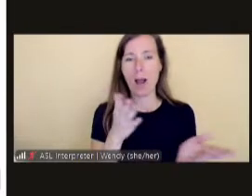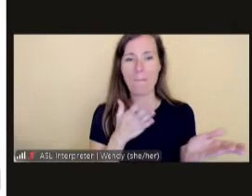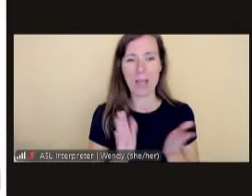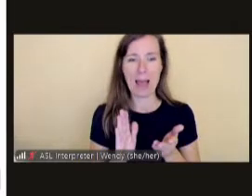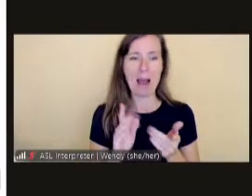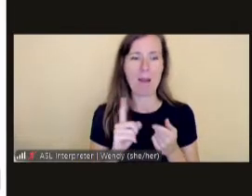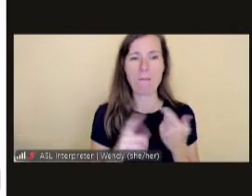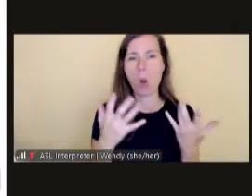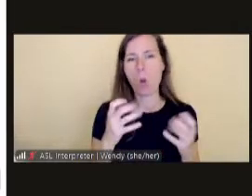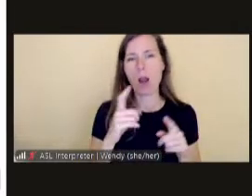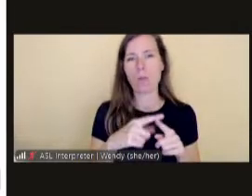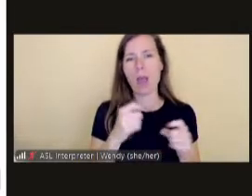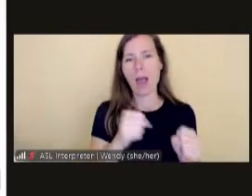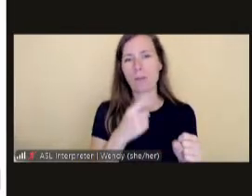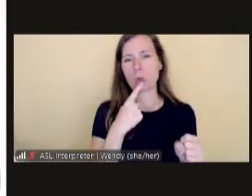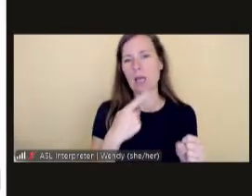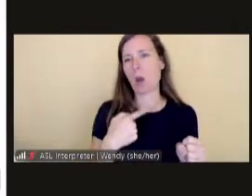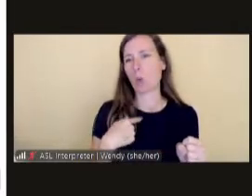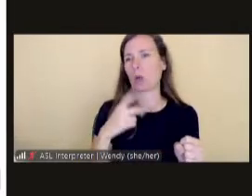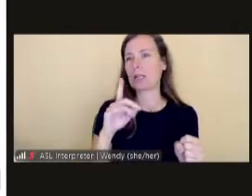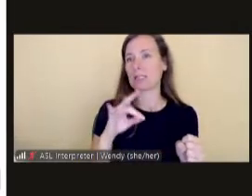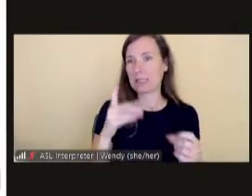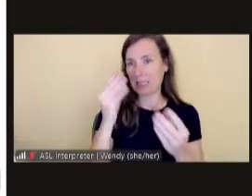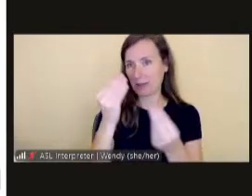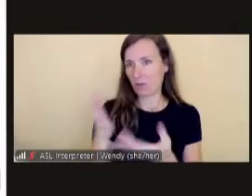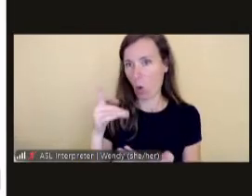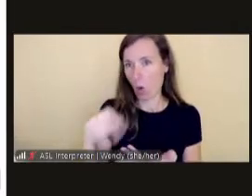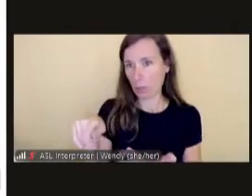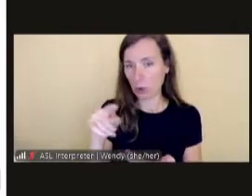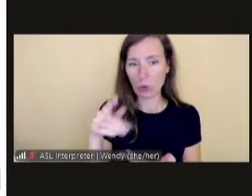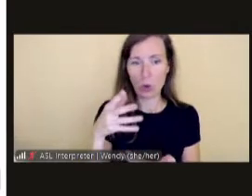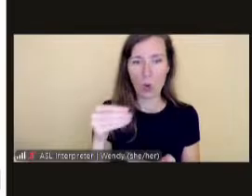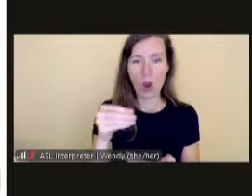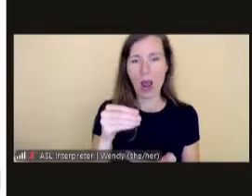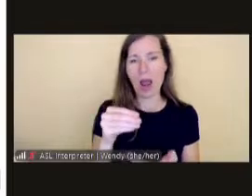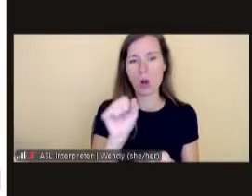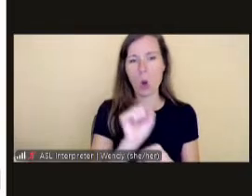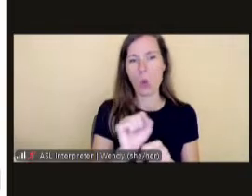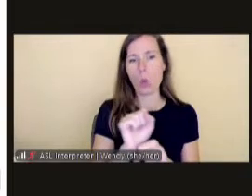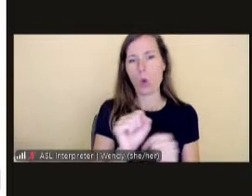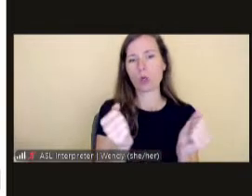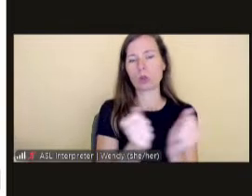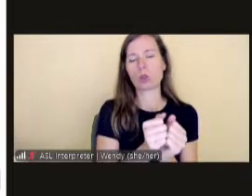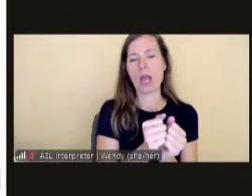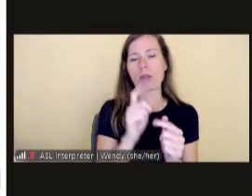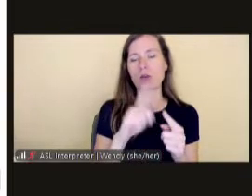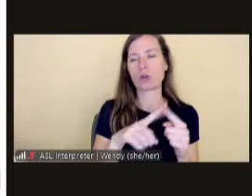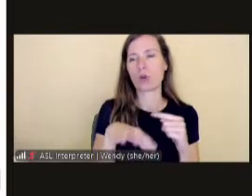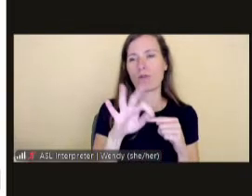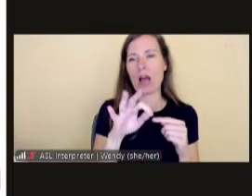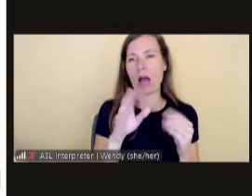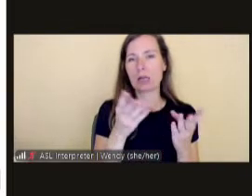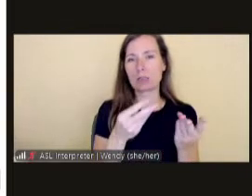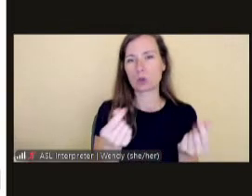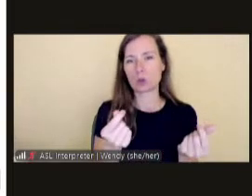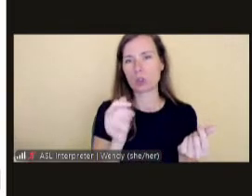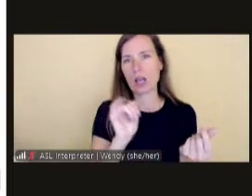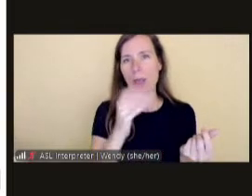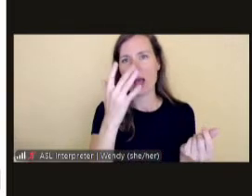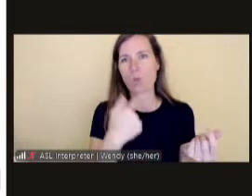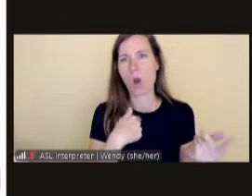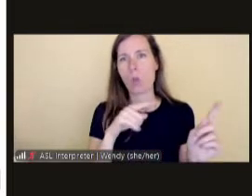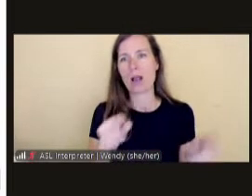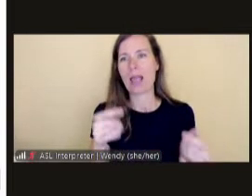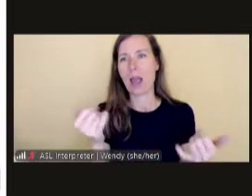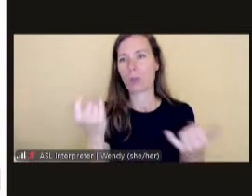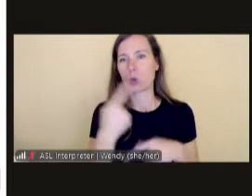we're hopefully going down together to try to find a solution. And that's why we're here today, and we'll come back again